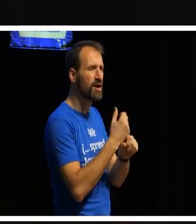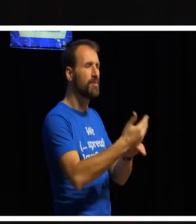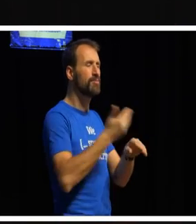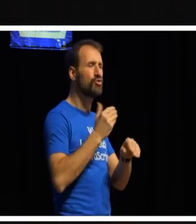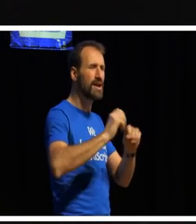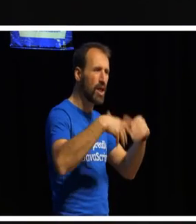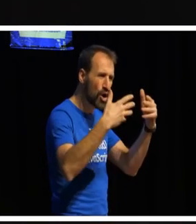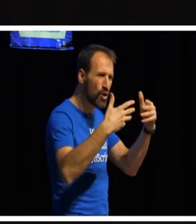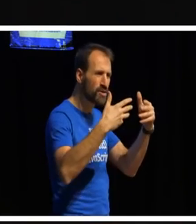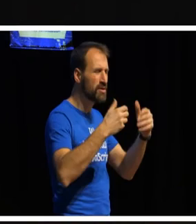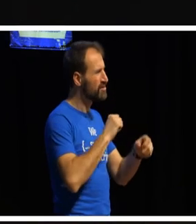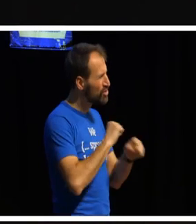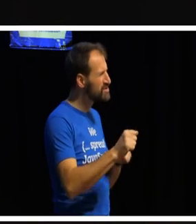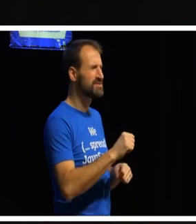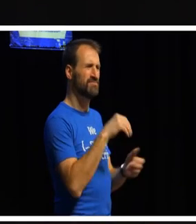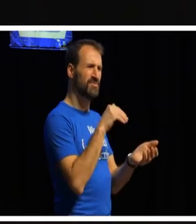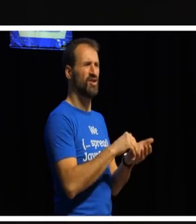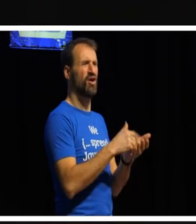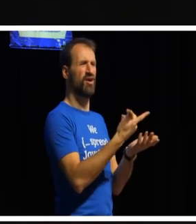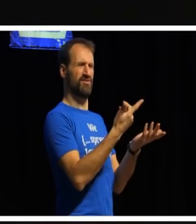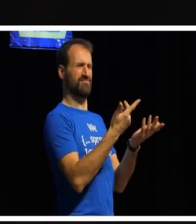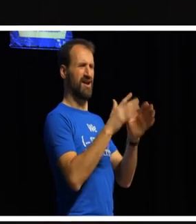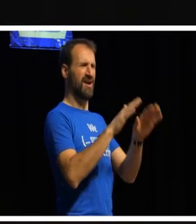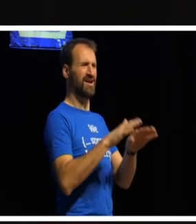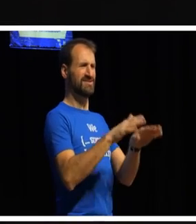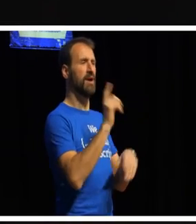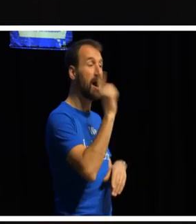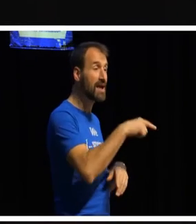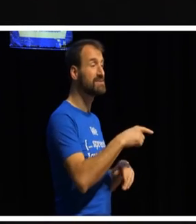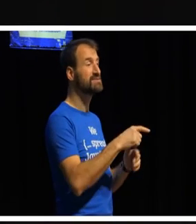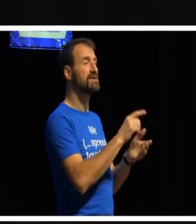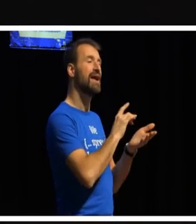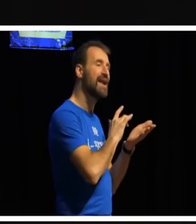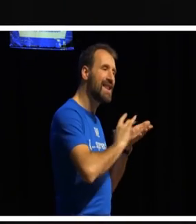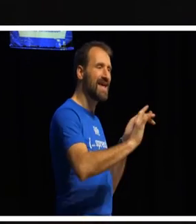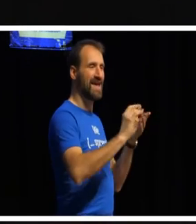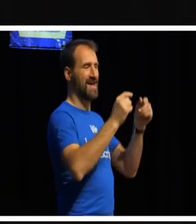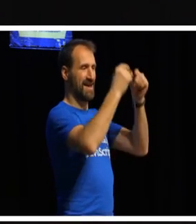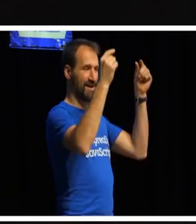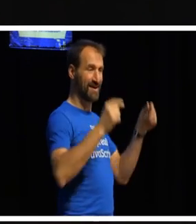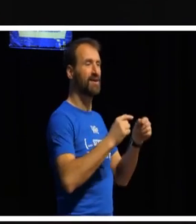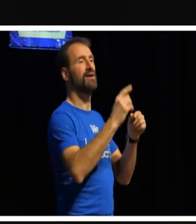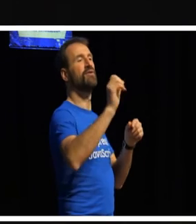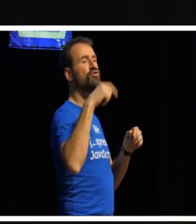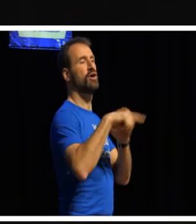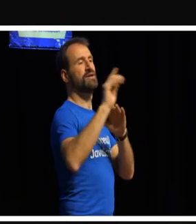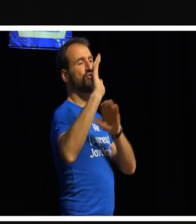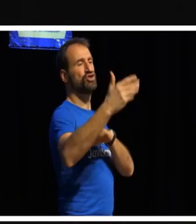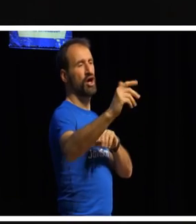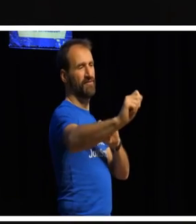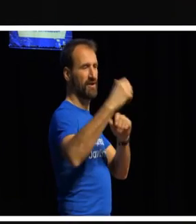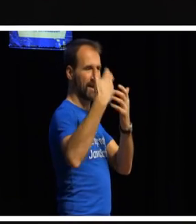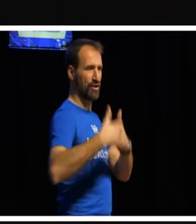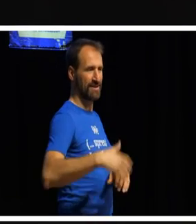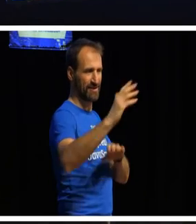still slower than an empty cache server render. And that's because we spend all this time downloading content